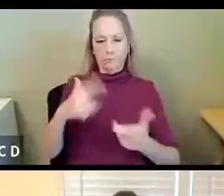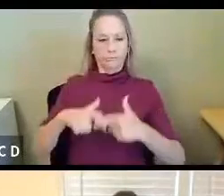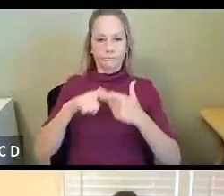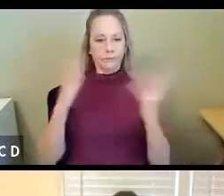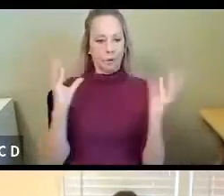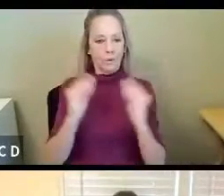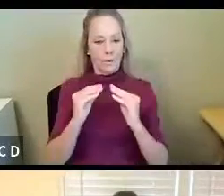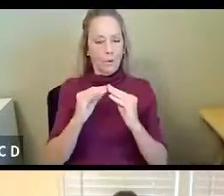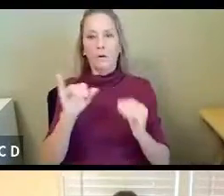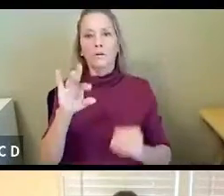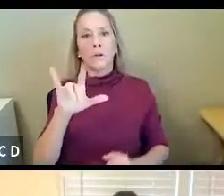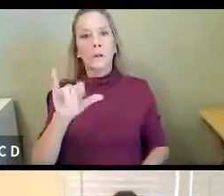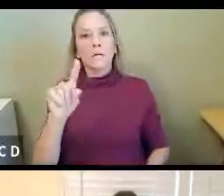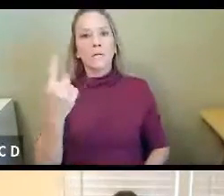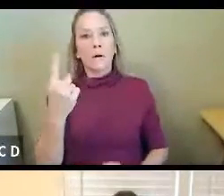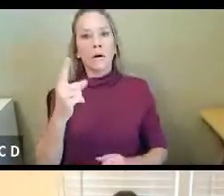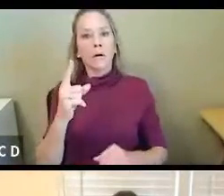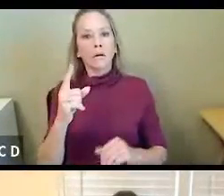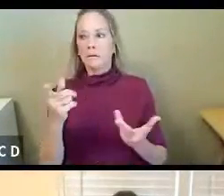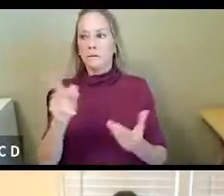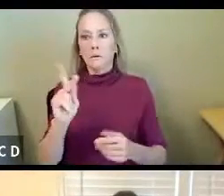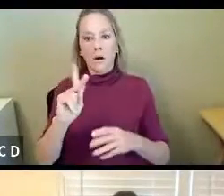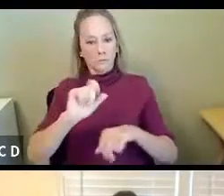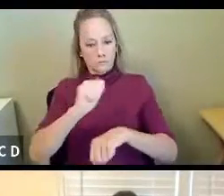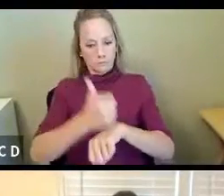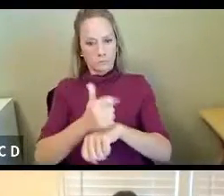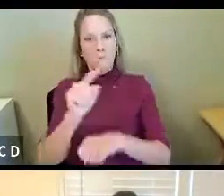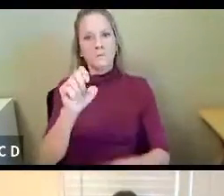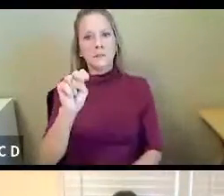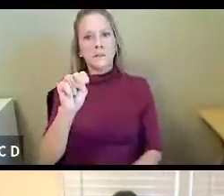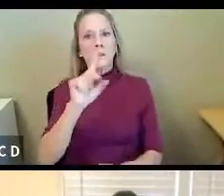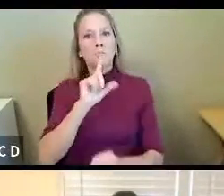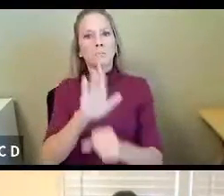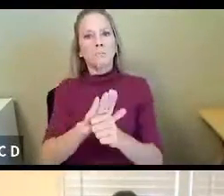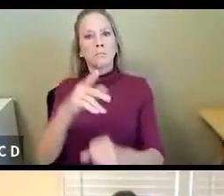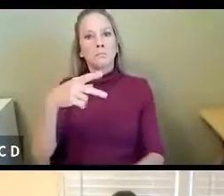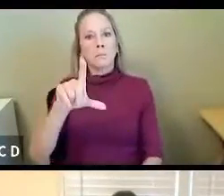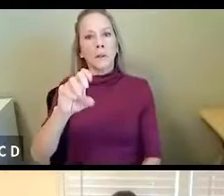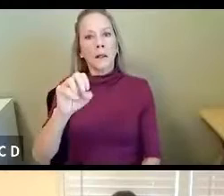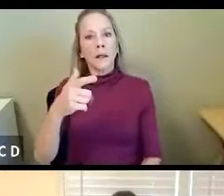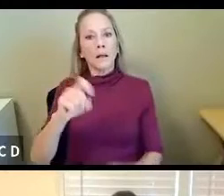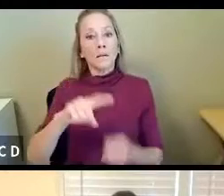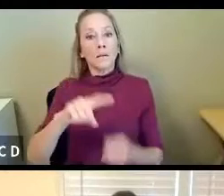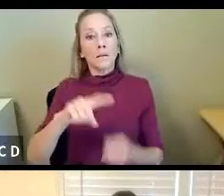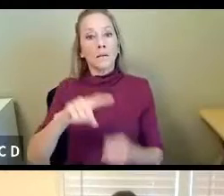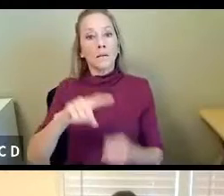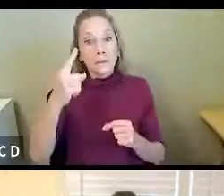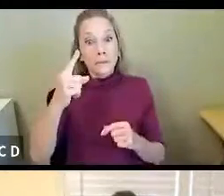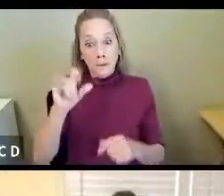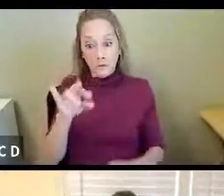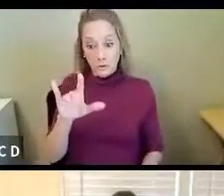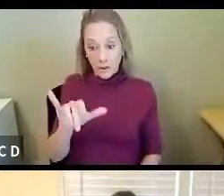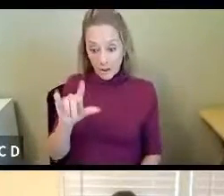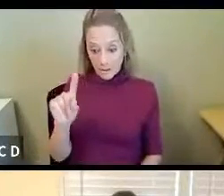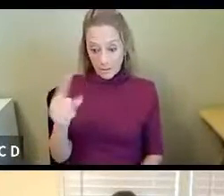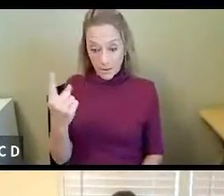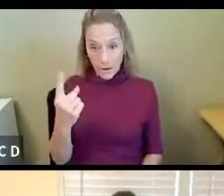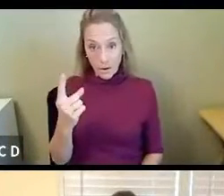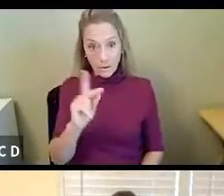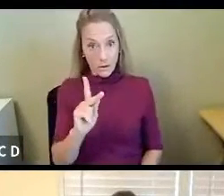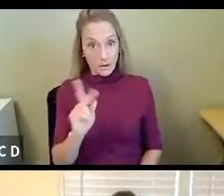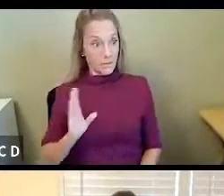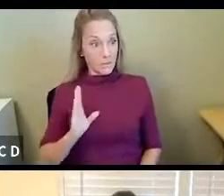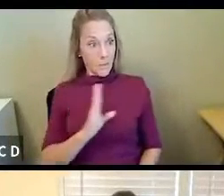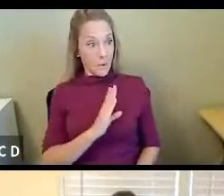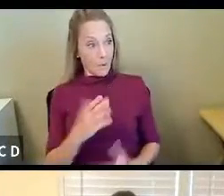begin following the state guidelines known as the Tennessee Pledge. However, on July 1st, the Knox Board of Health, an entity many of us